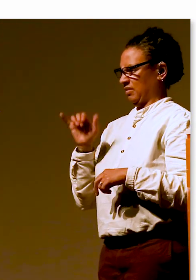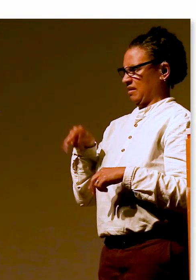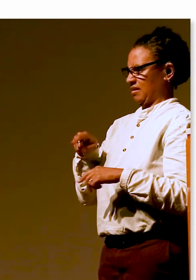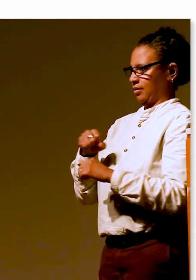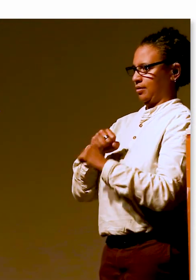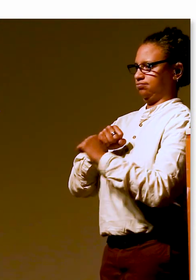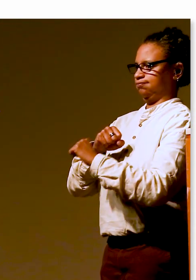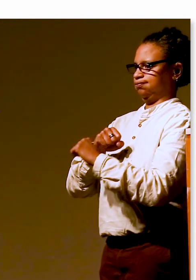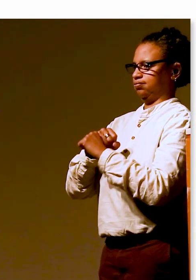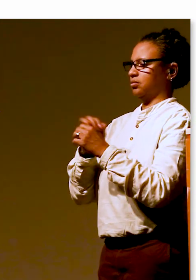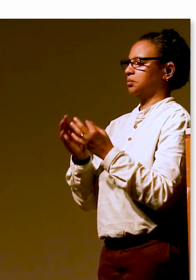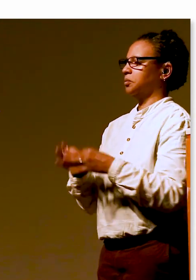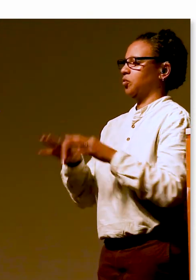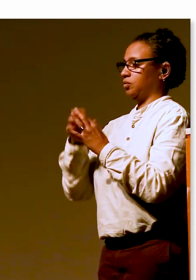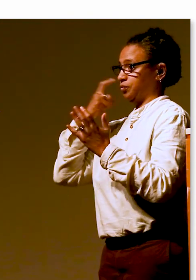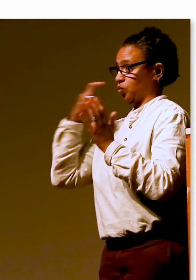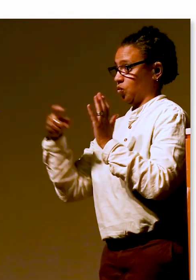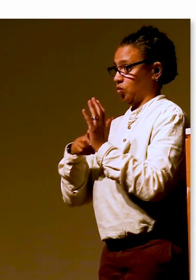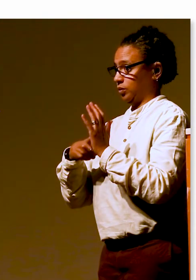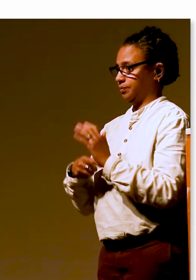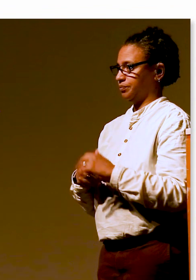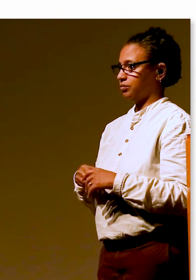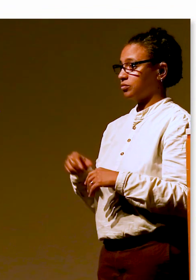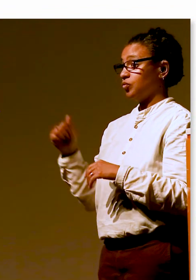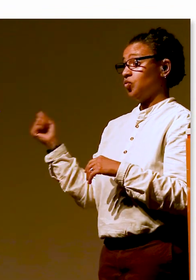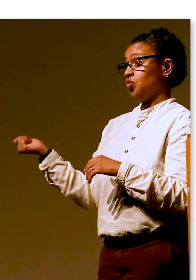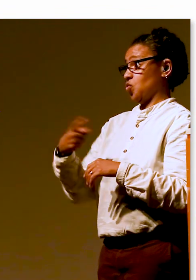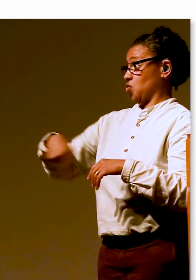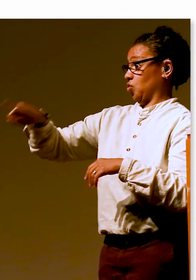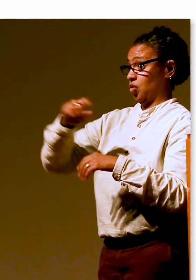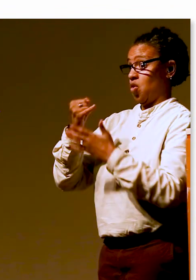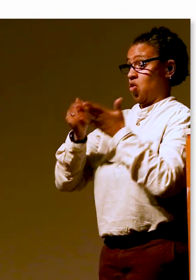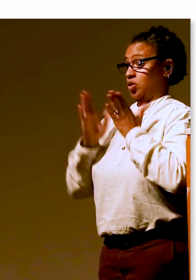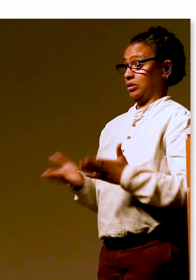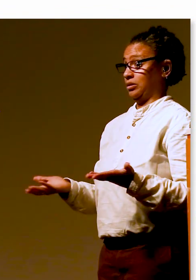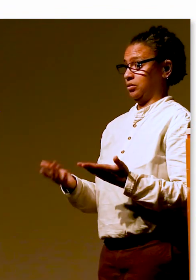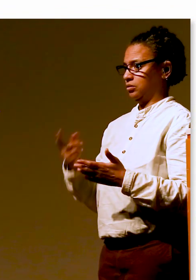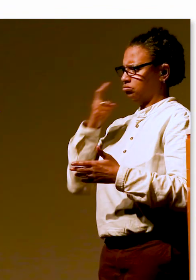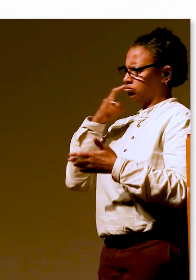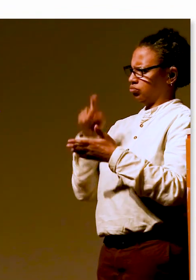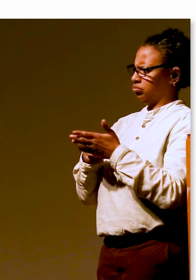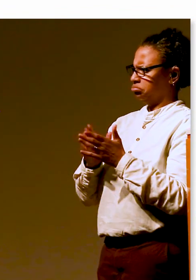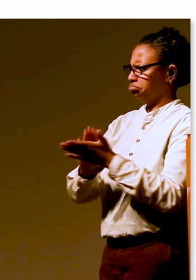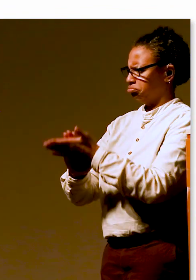about that, you know? Like, so I'm of two minds about it all the